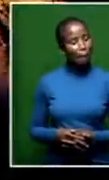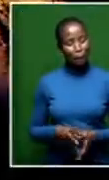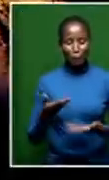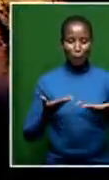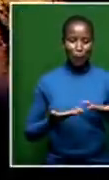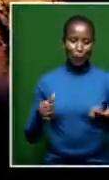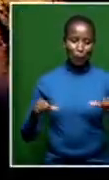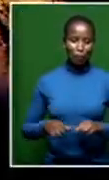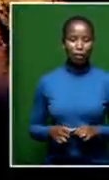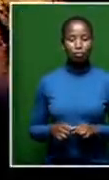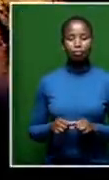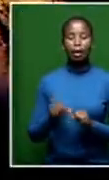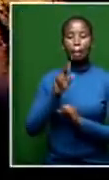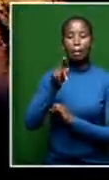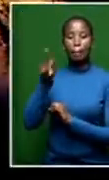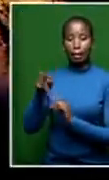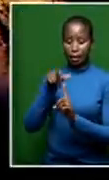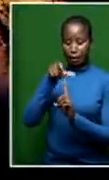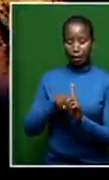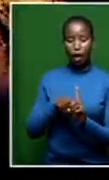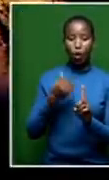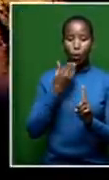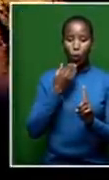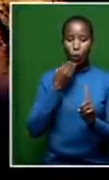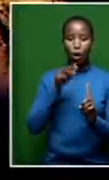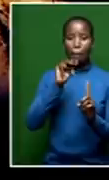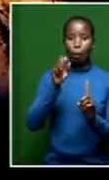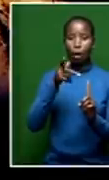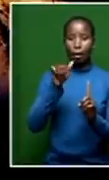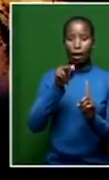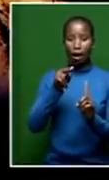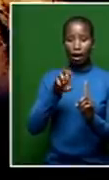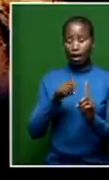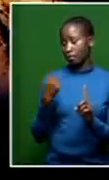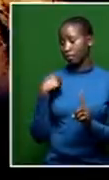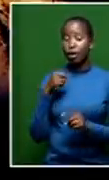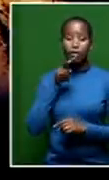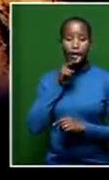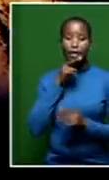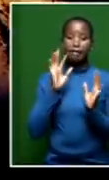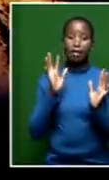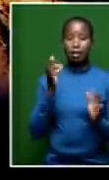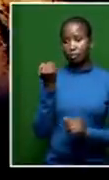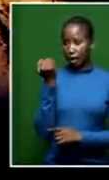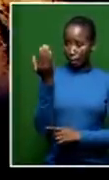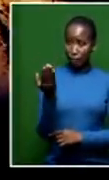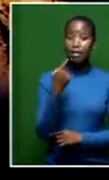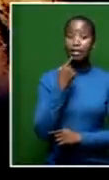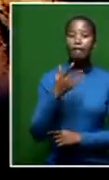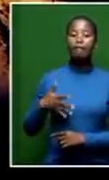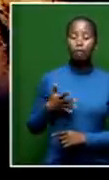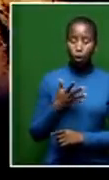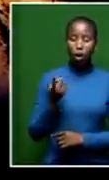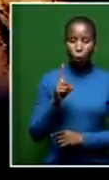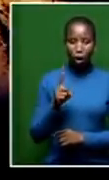Welcome back. Now, Public Protector Advocate Busisiwe Mkhwebane on Friday filed an application asking the Constitutional Court to reverse